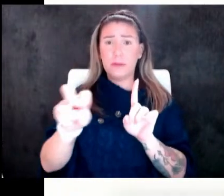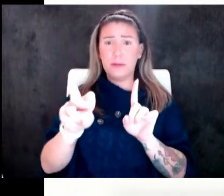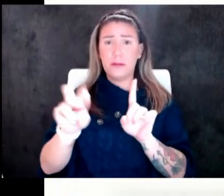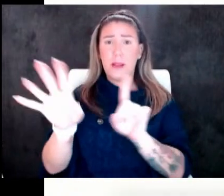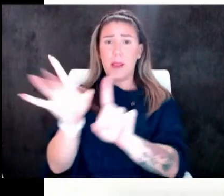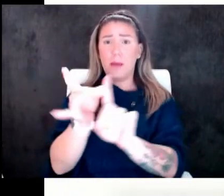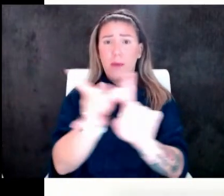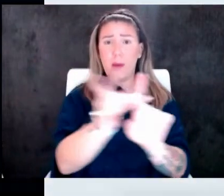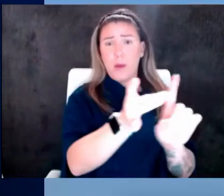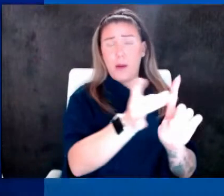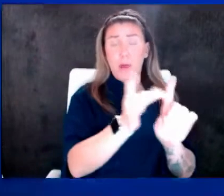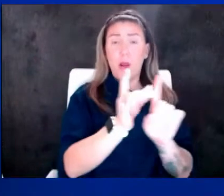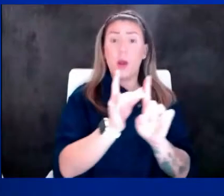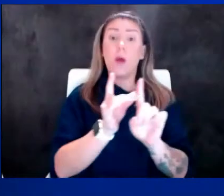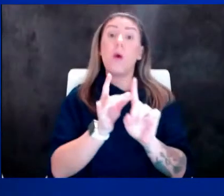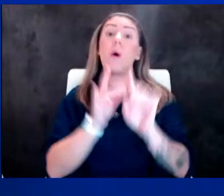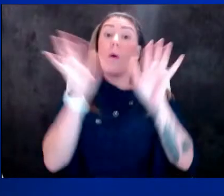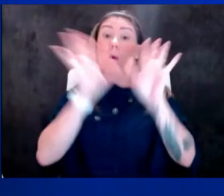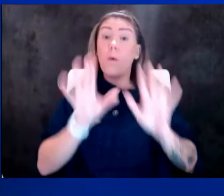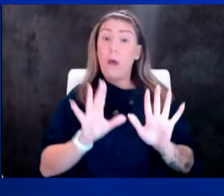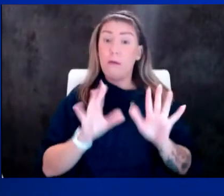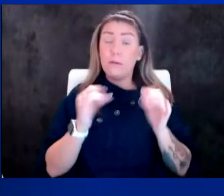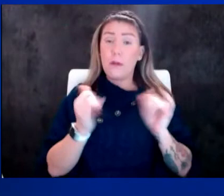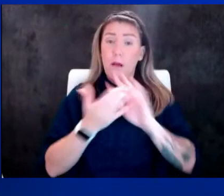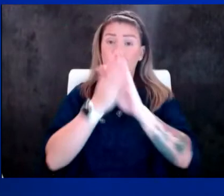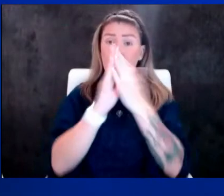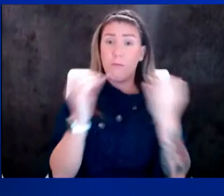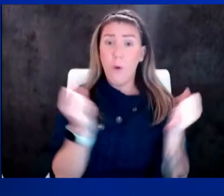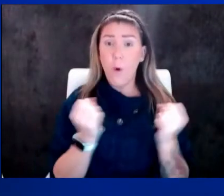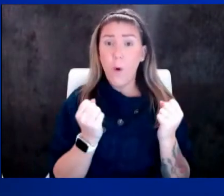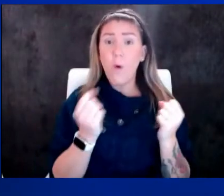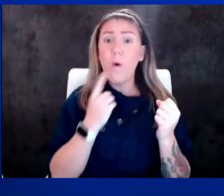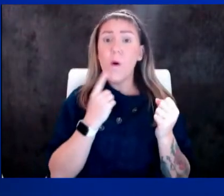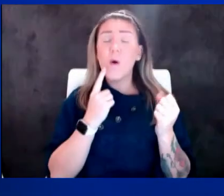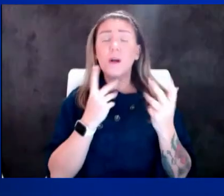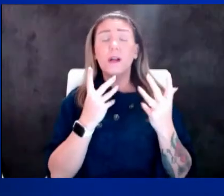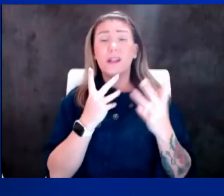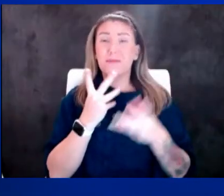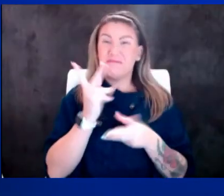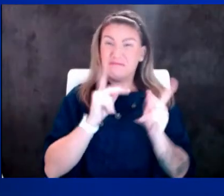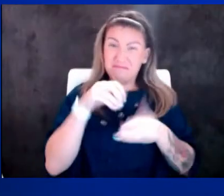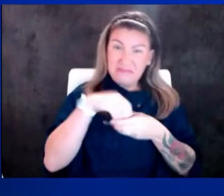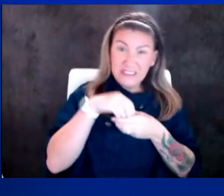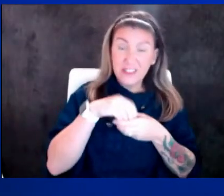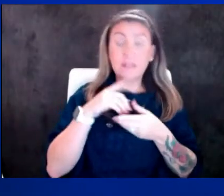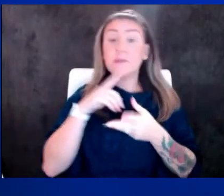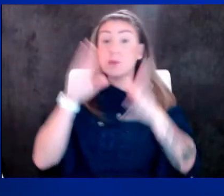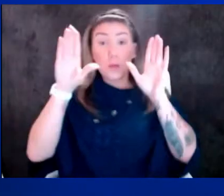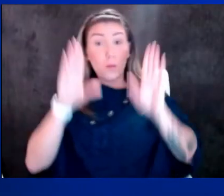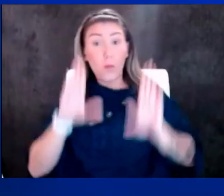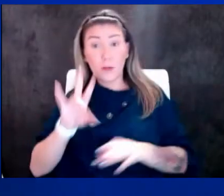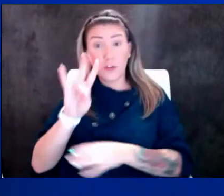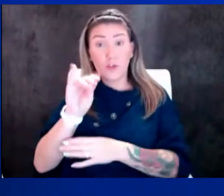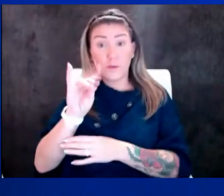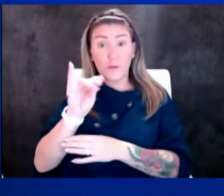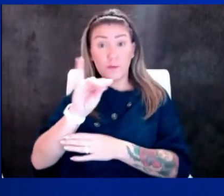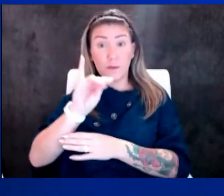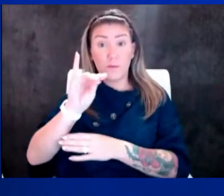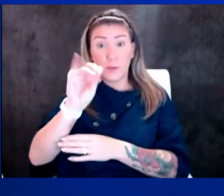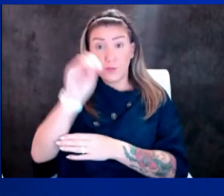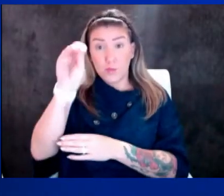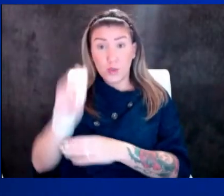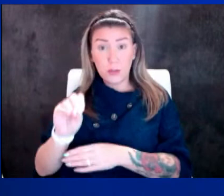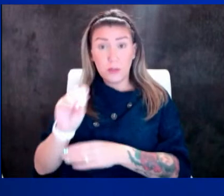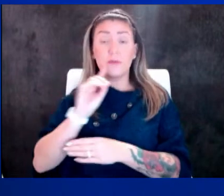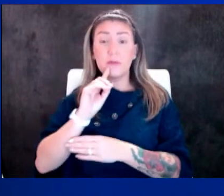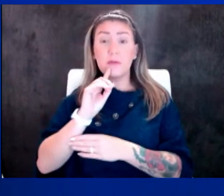pick up in some of these regions. We just have to be cognizant. It's great that we have 70% of eligible Americans over the age of